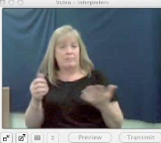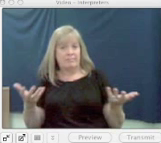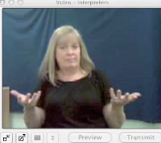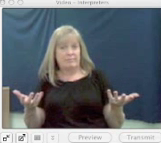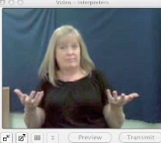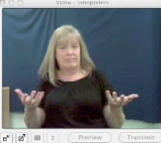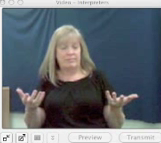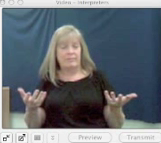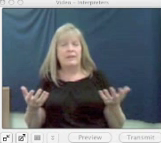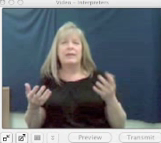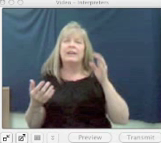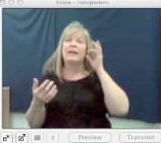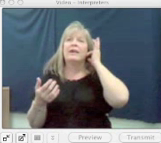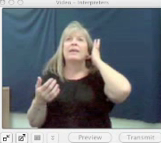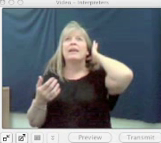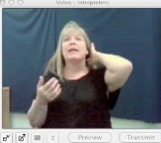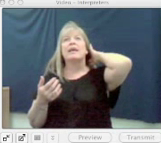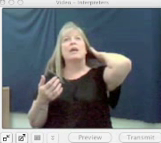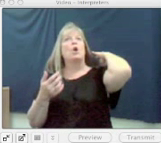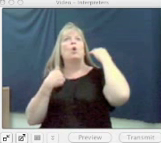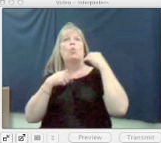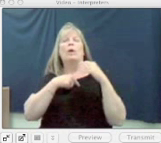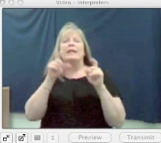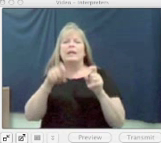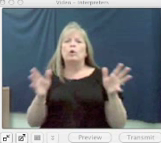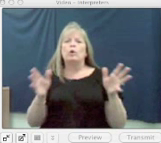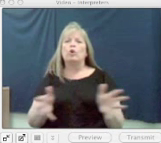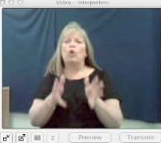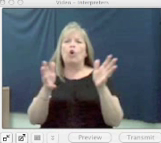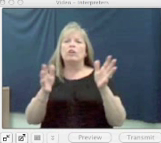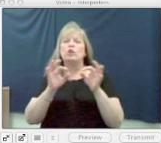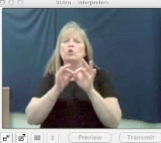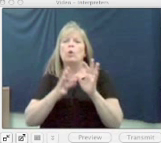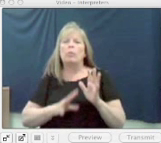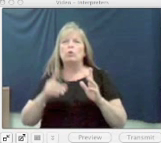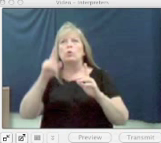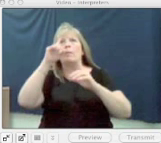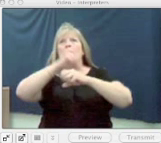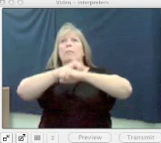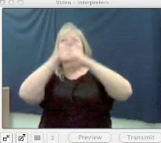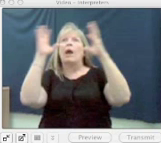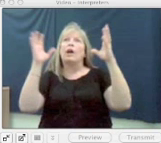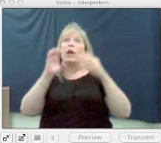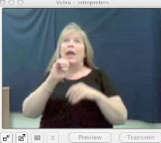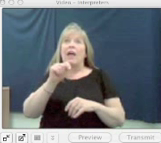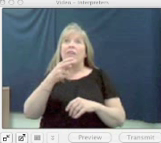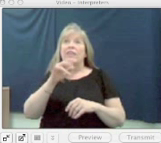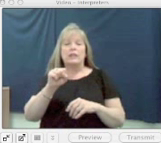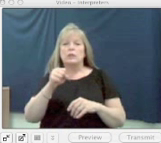We need to be encouraging interpreters to think of ethics as moment-to-moment decisions,